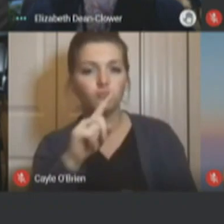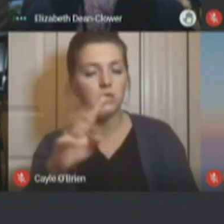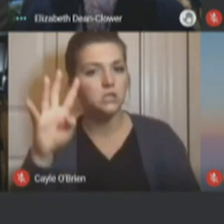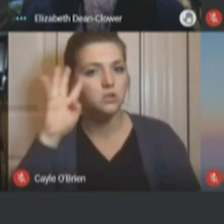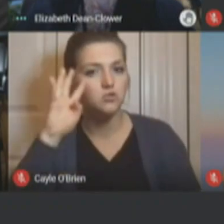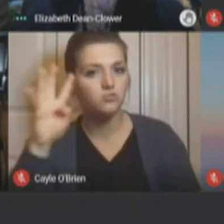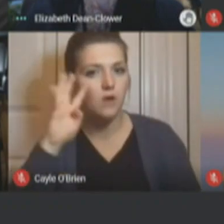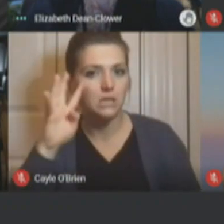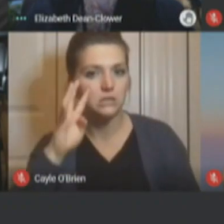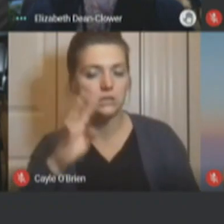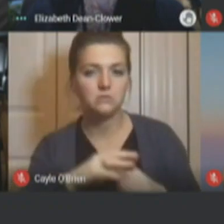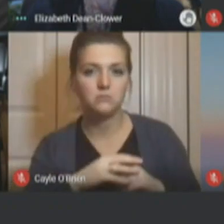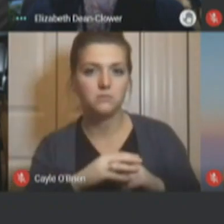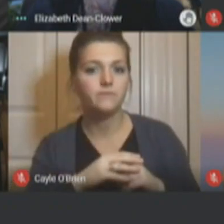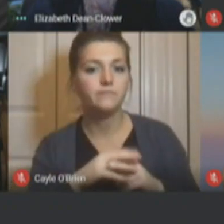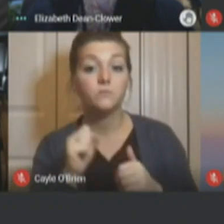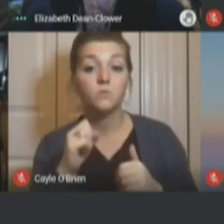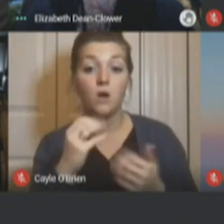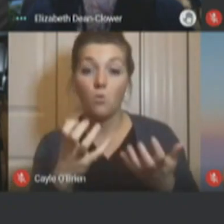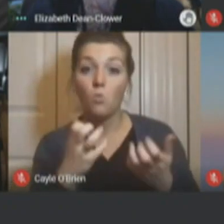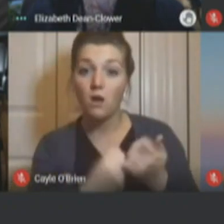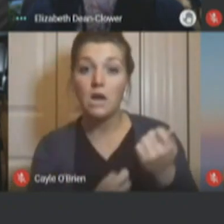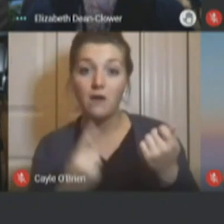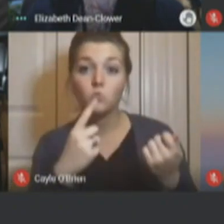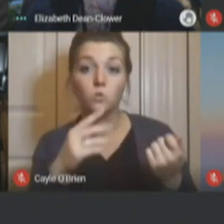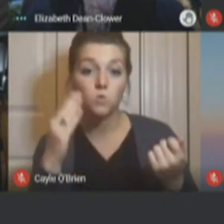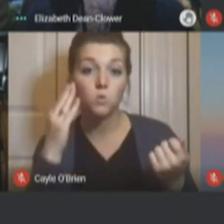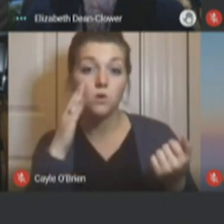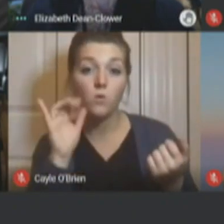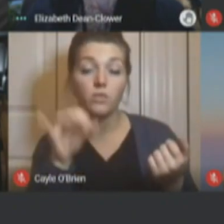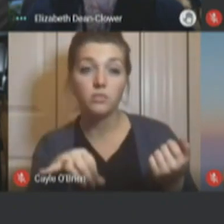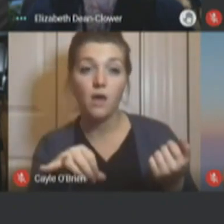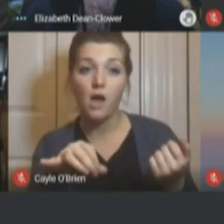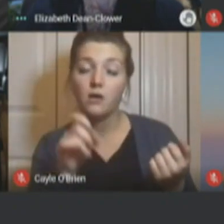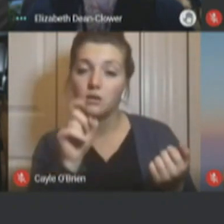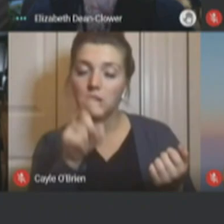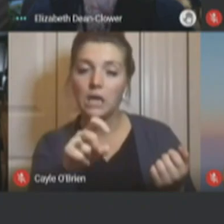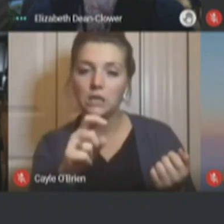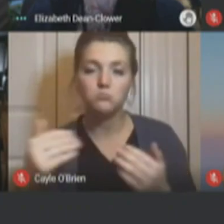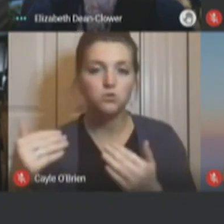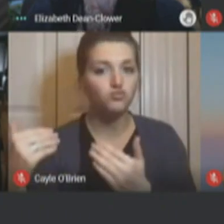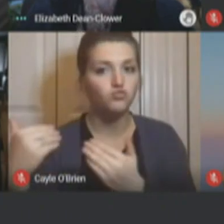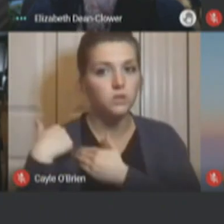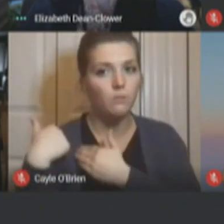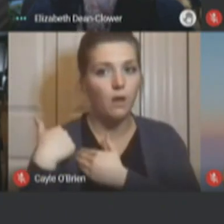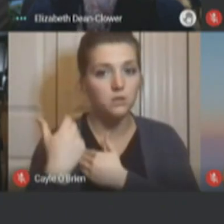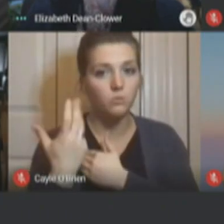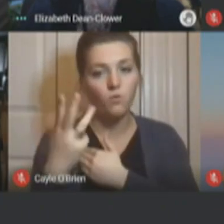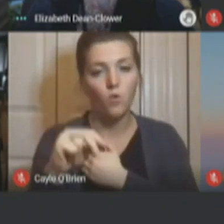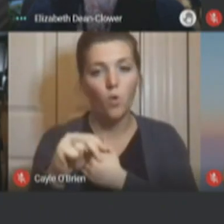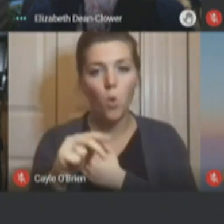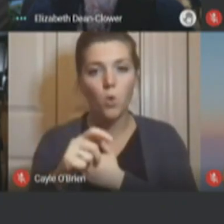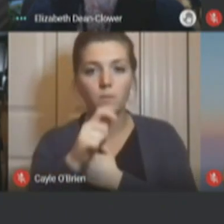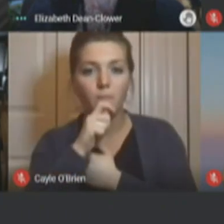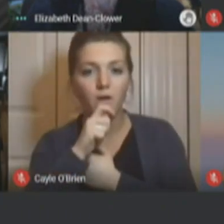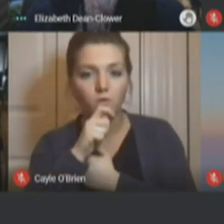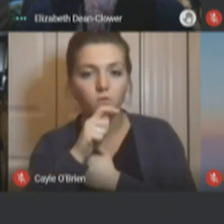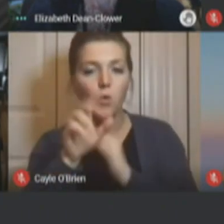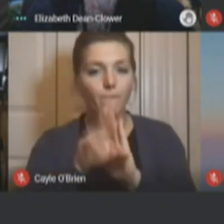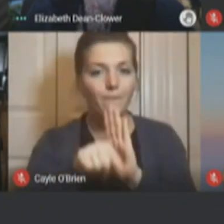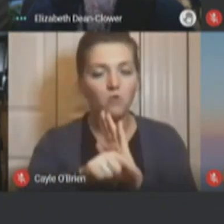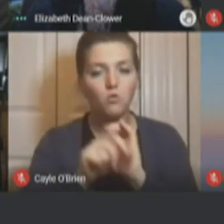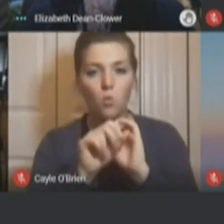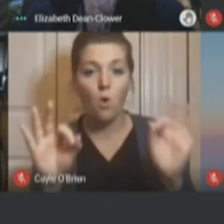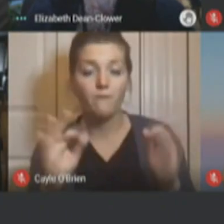disruptive. So I just want everybody to know that they need to be responsible for their own background noise. Thank